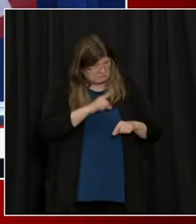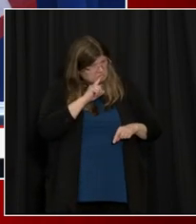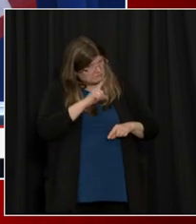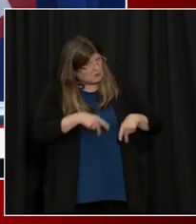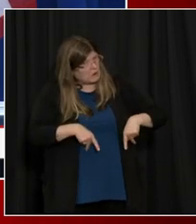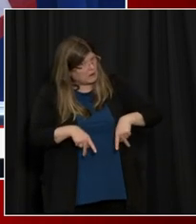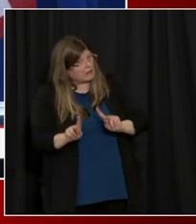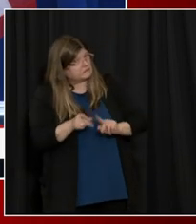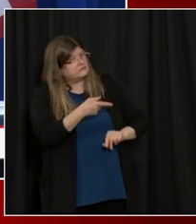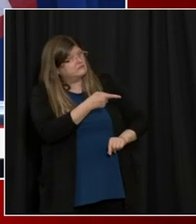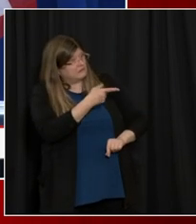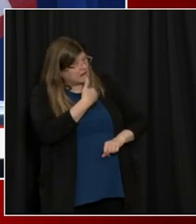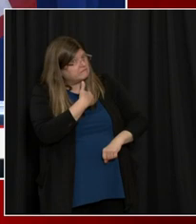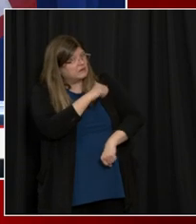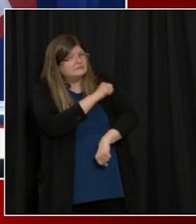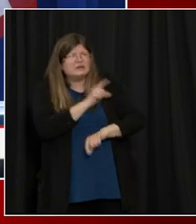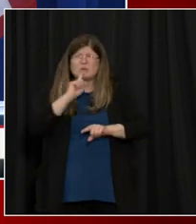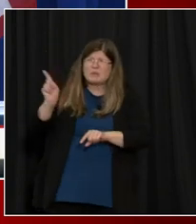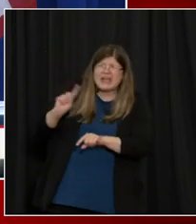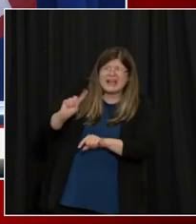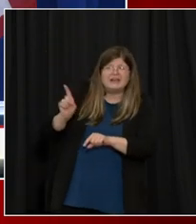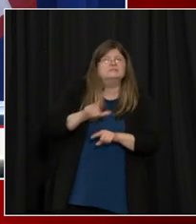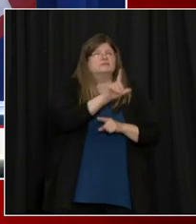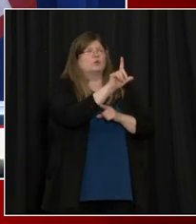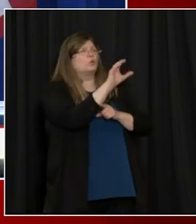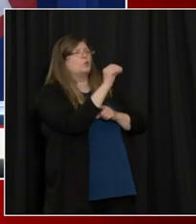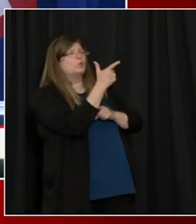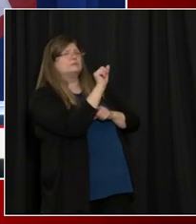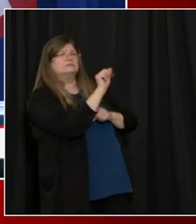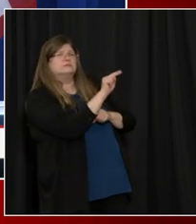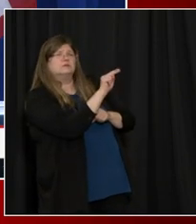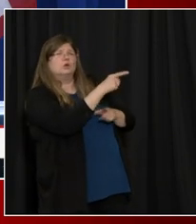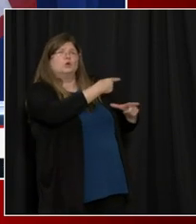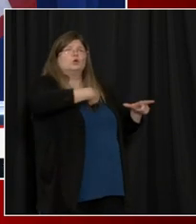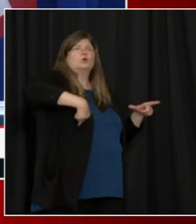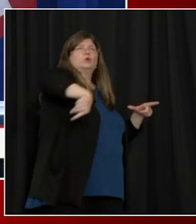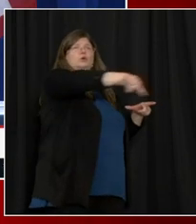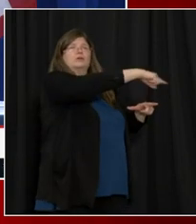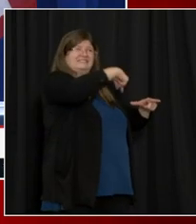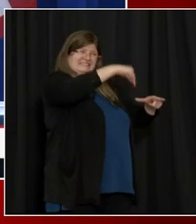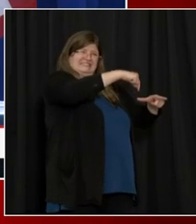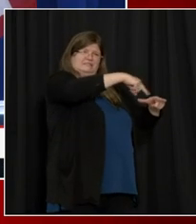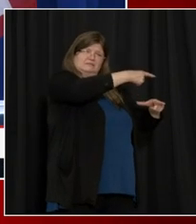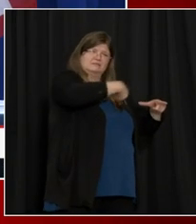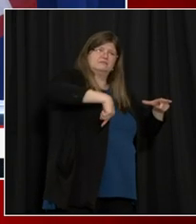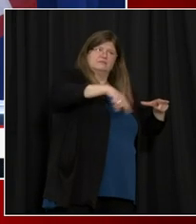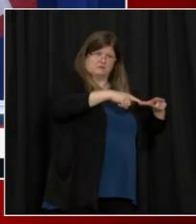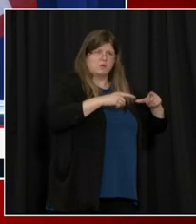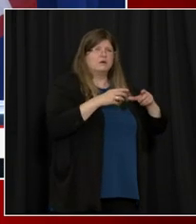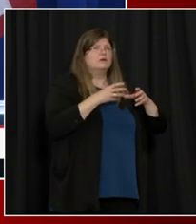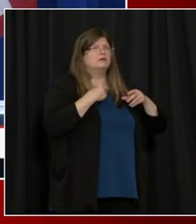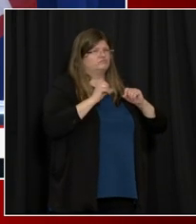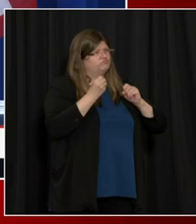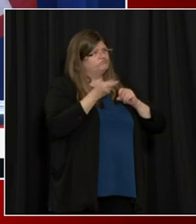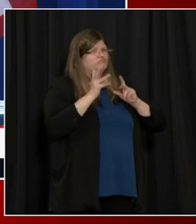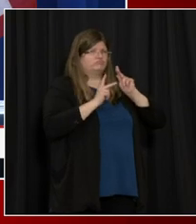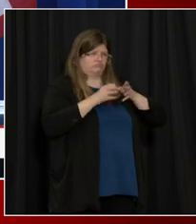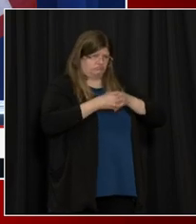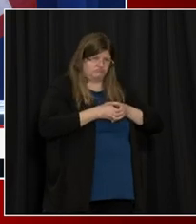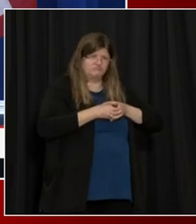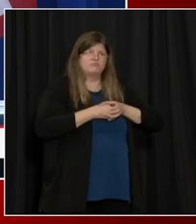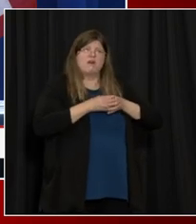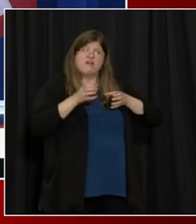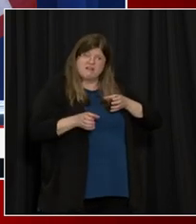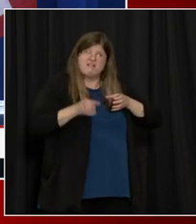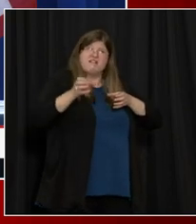Where? In Logan Circle? On the circle? Yeah, just sitting in small groups of people, but a lot of different small groups of people